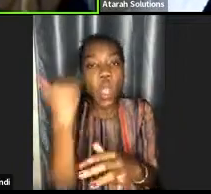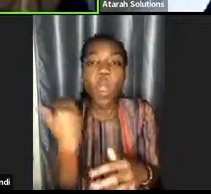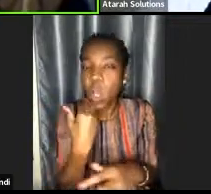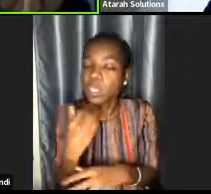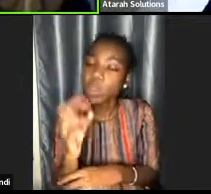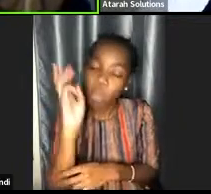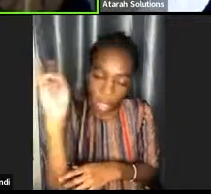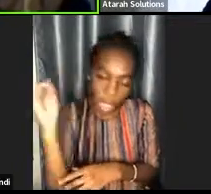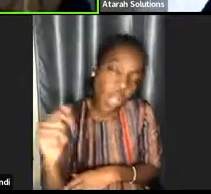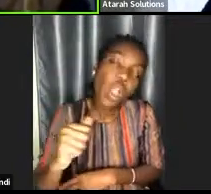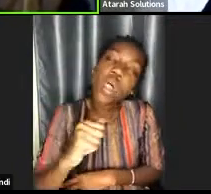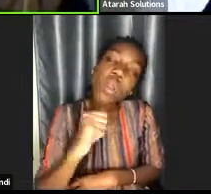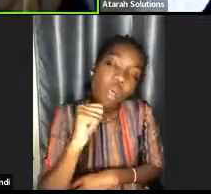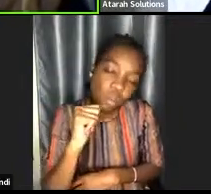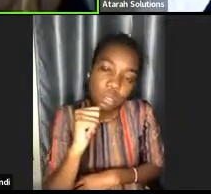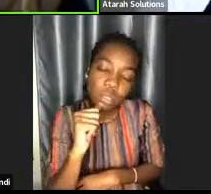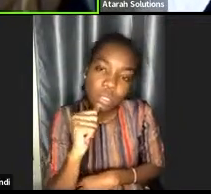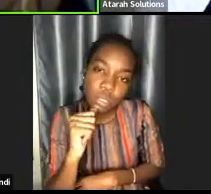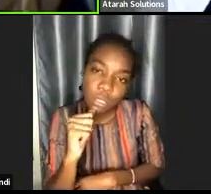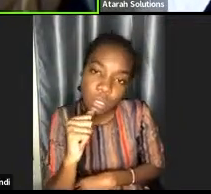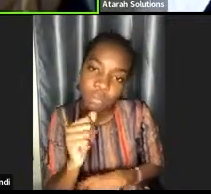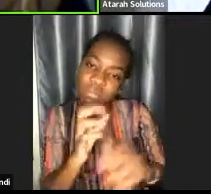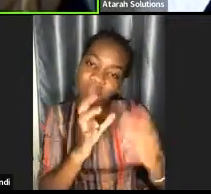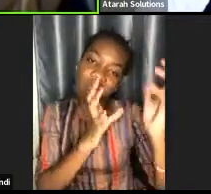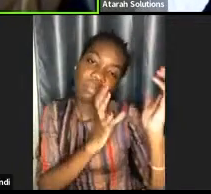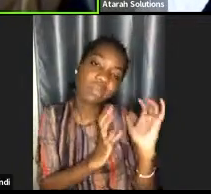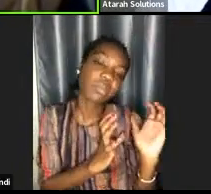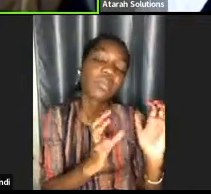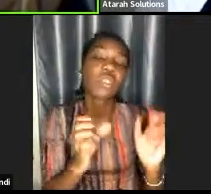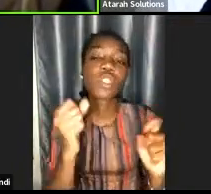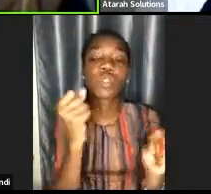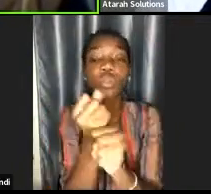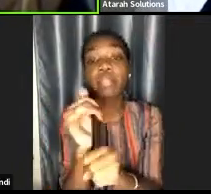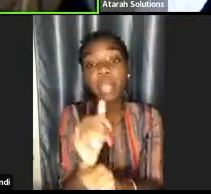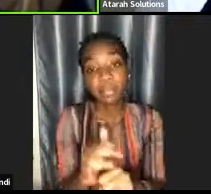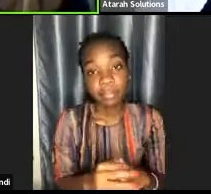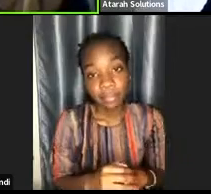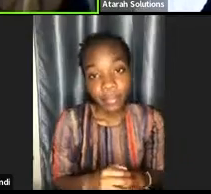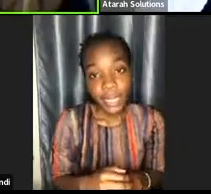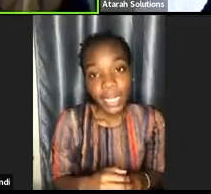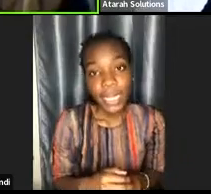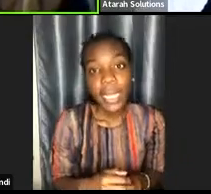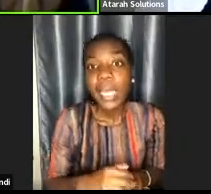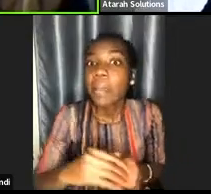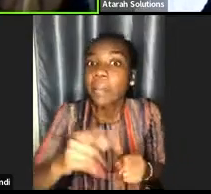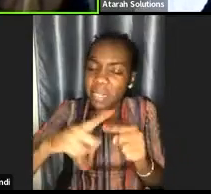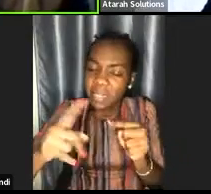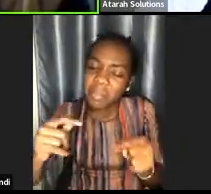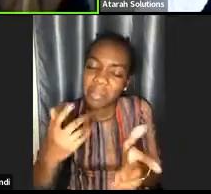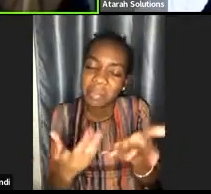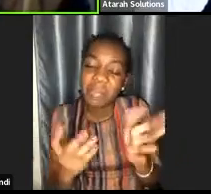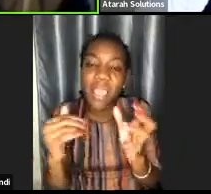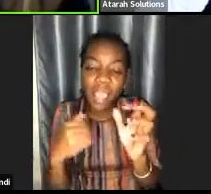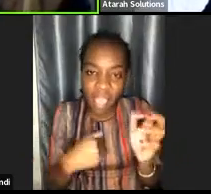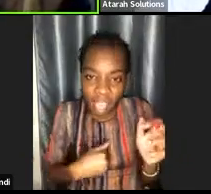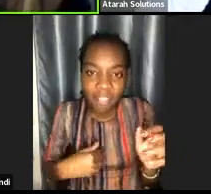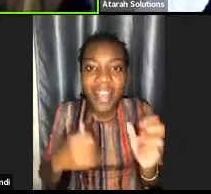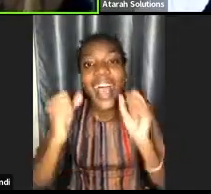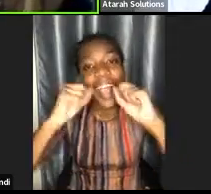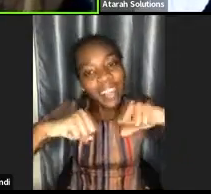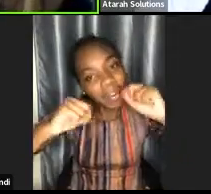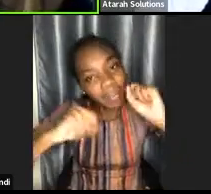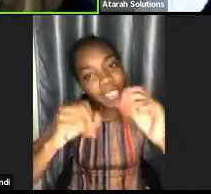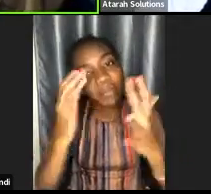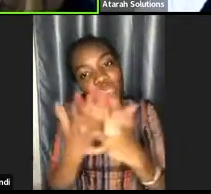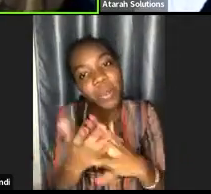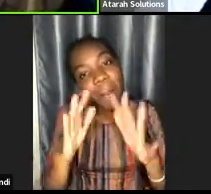not bar them from doing that. As long as there is concurrence, there is an agreement between the parties